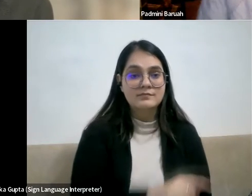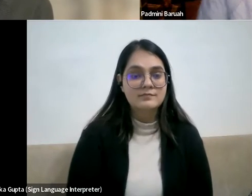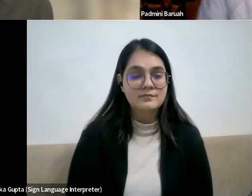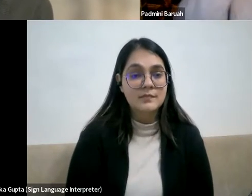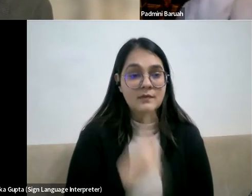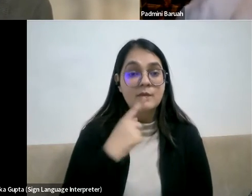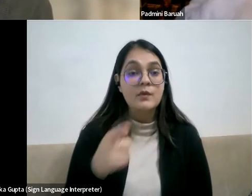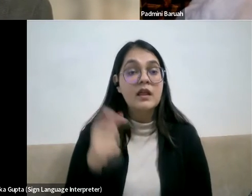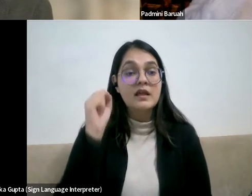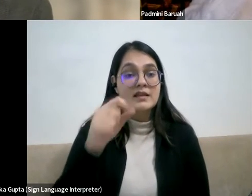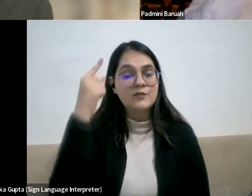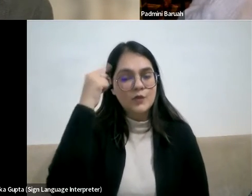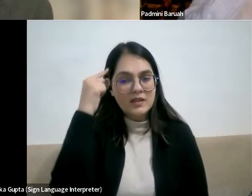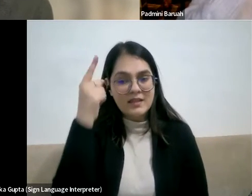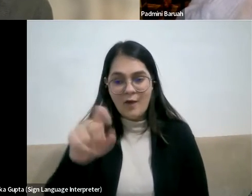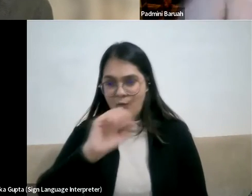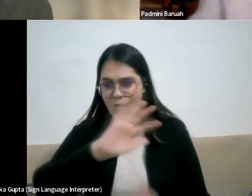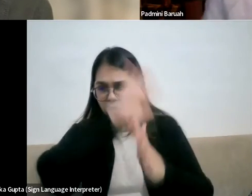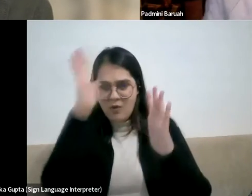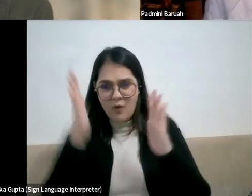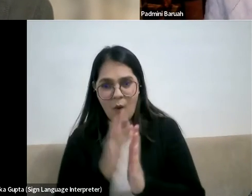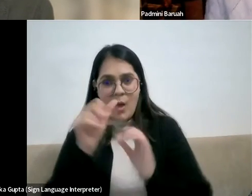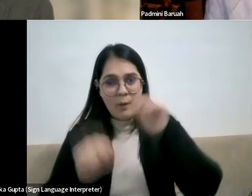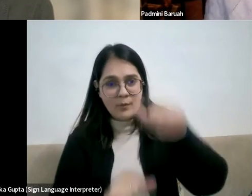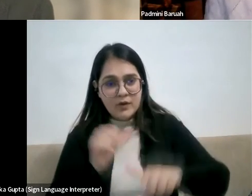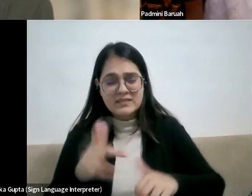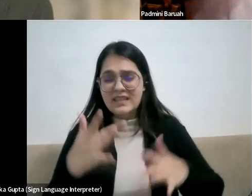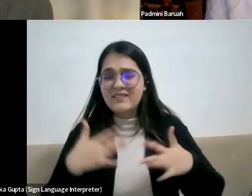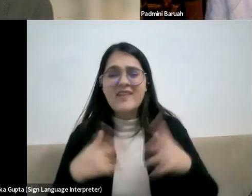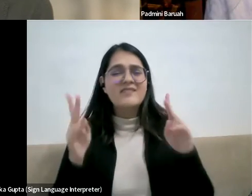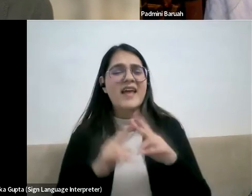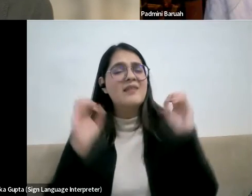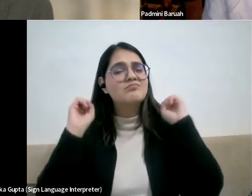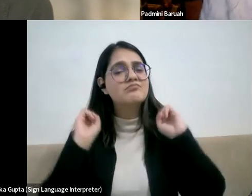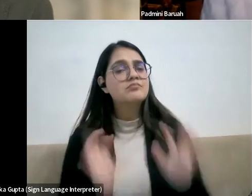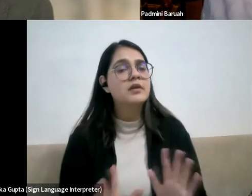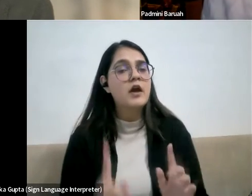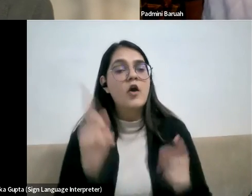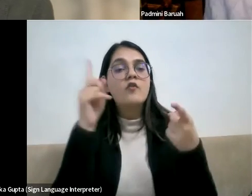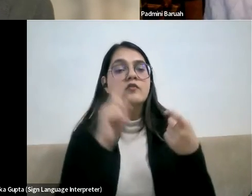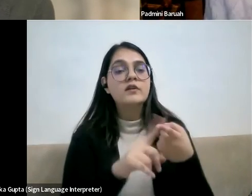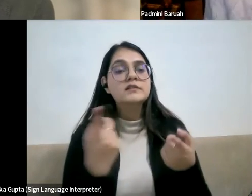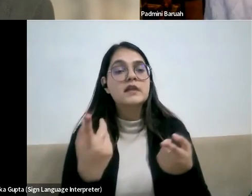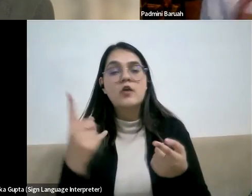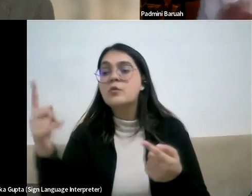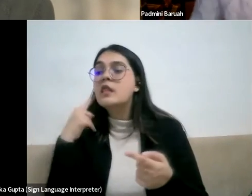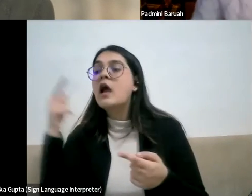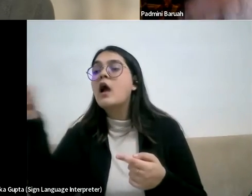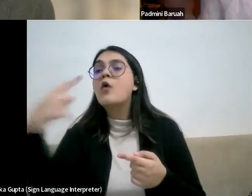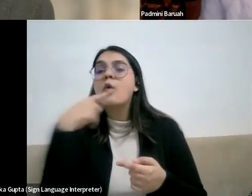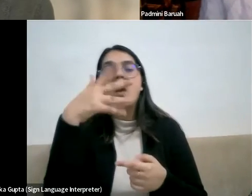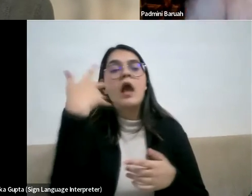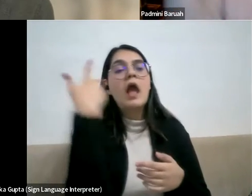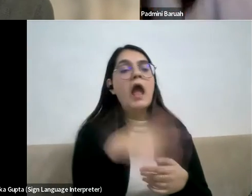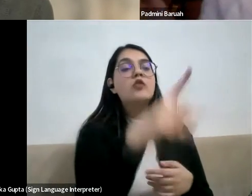it's if you think about this whole process, it's very ridiculous, because the first thing that happens is you kind of randomly identify, maybe on the basis of